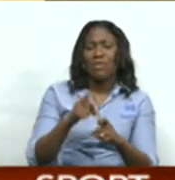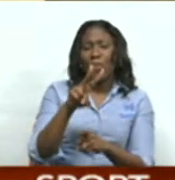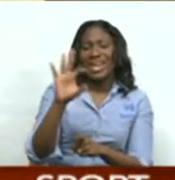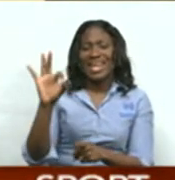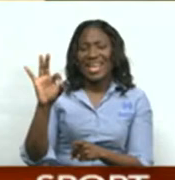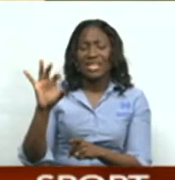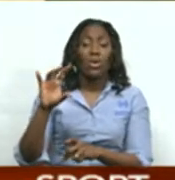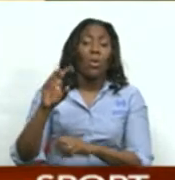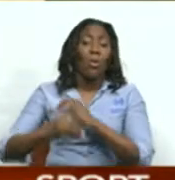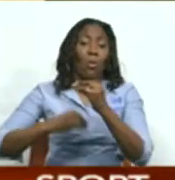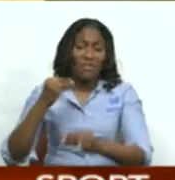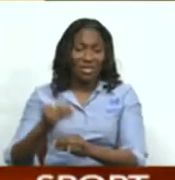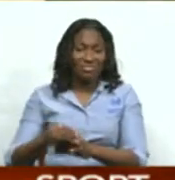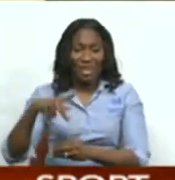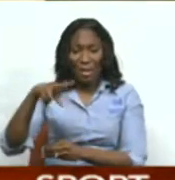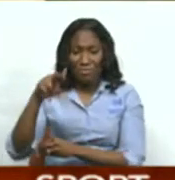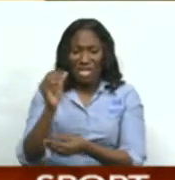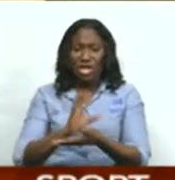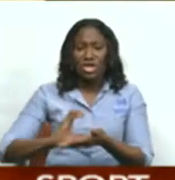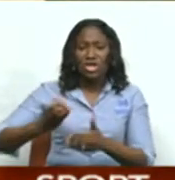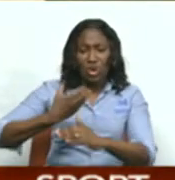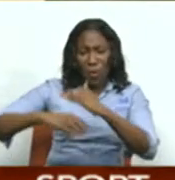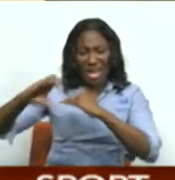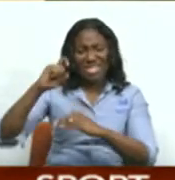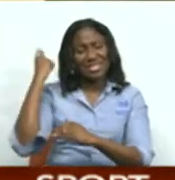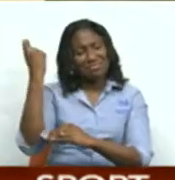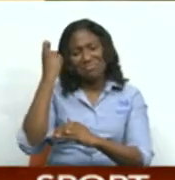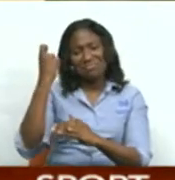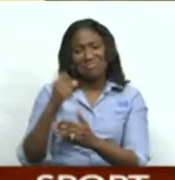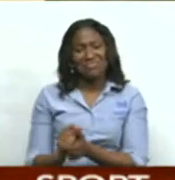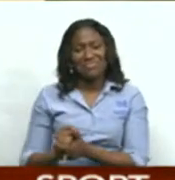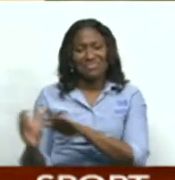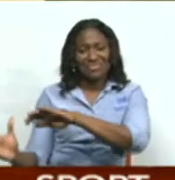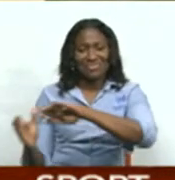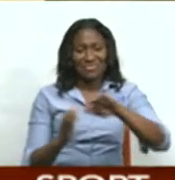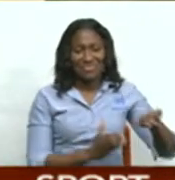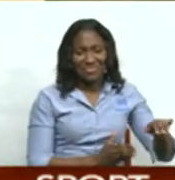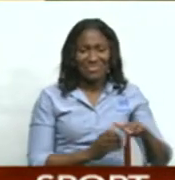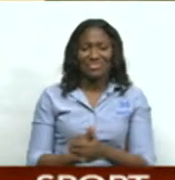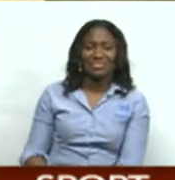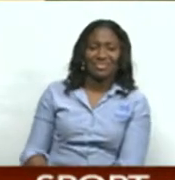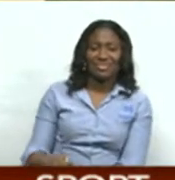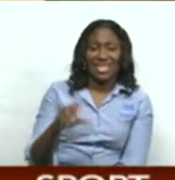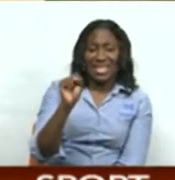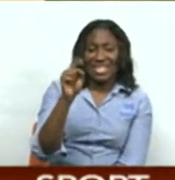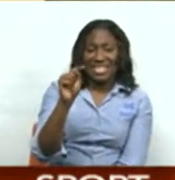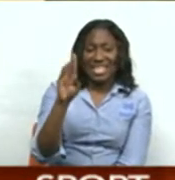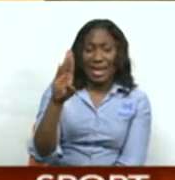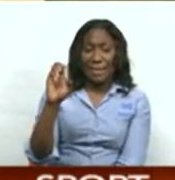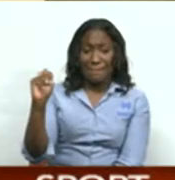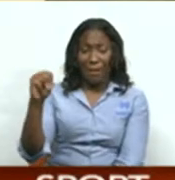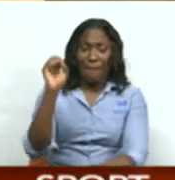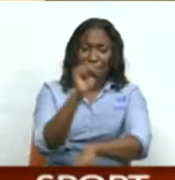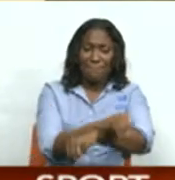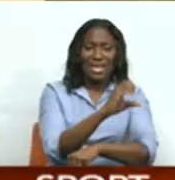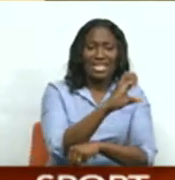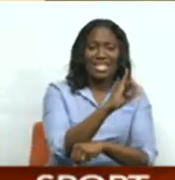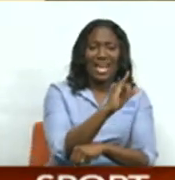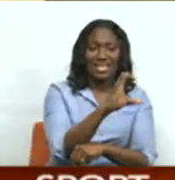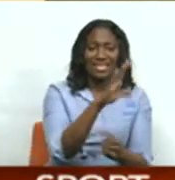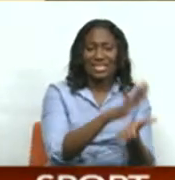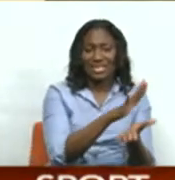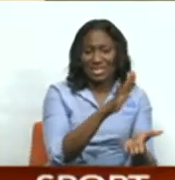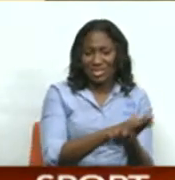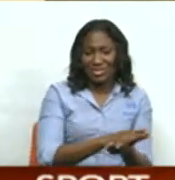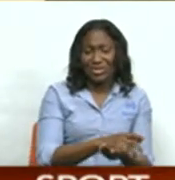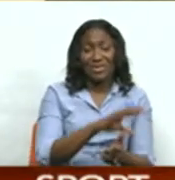overs as Prez Chaguanas remain unbeaten. St. Benedict's College scored a 5-wicket win over St. Mary's College to hand the CIC